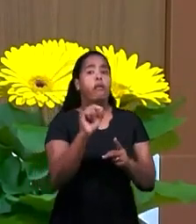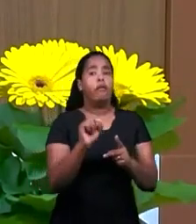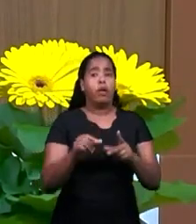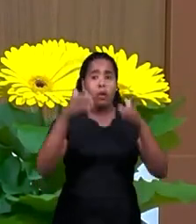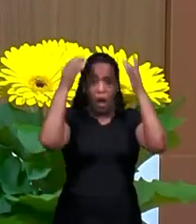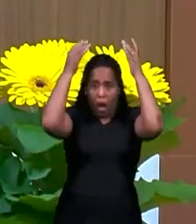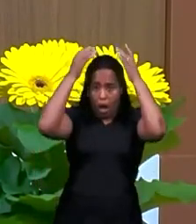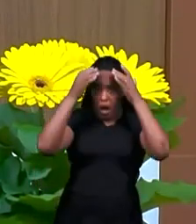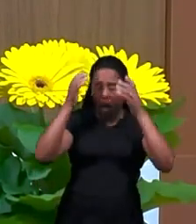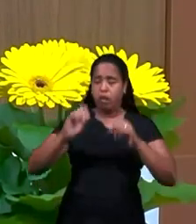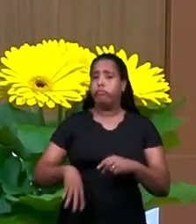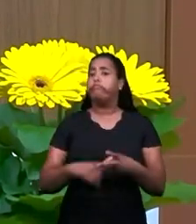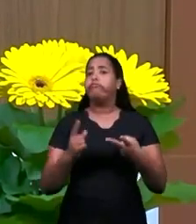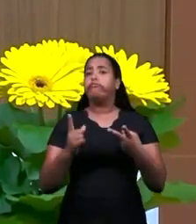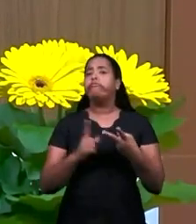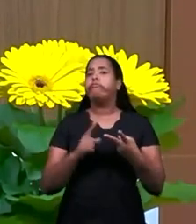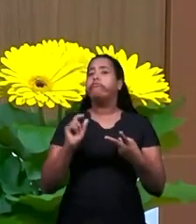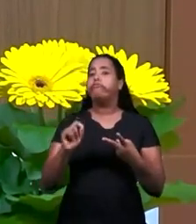David came